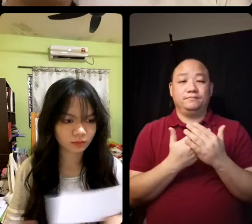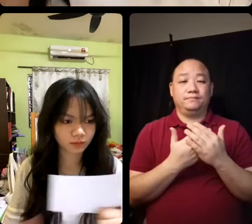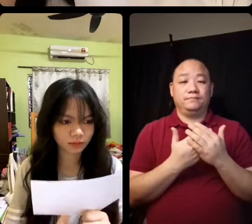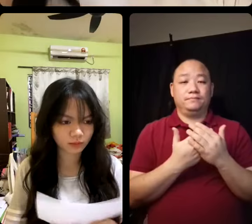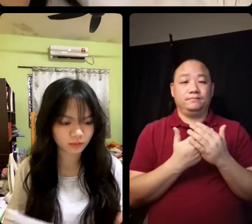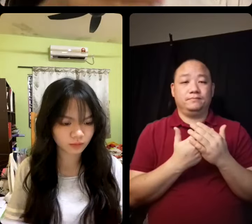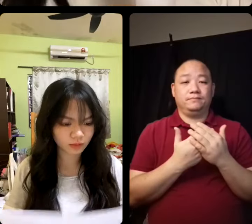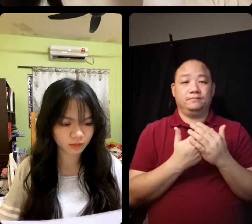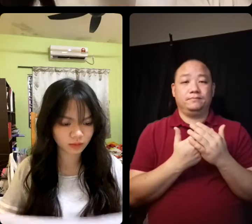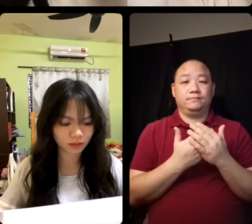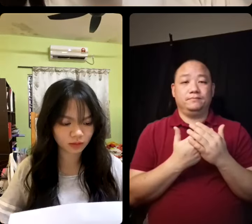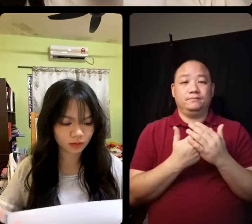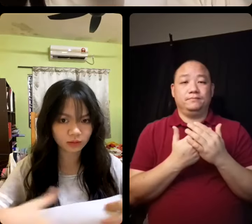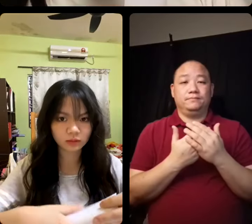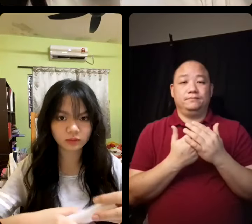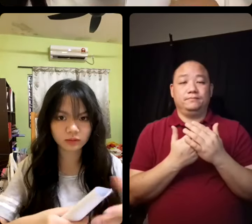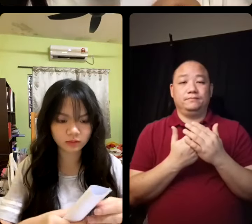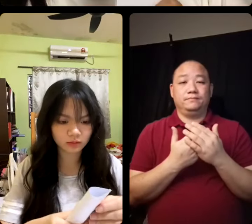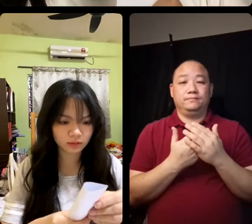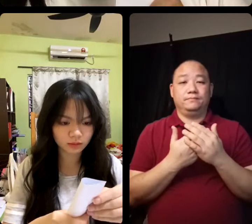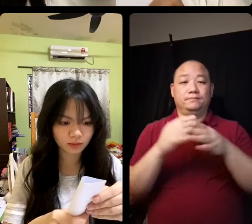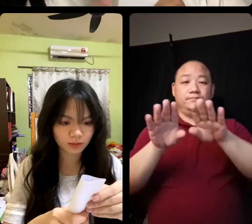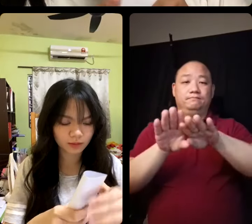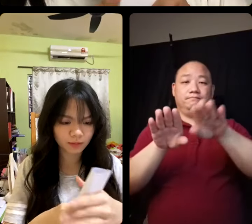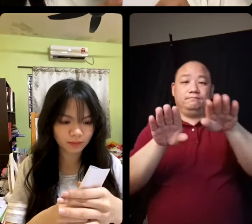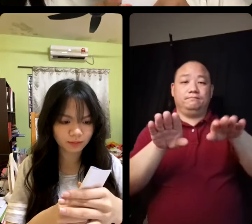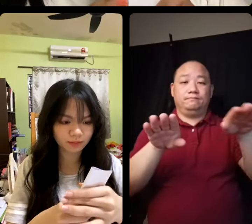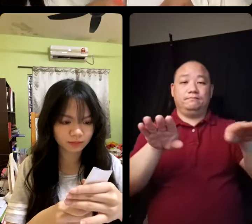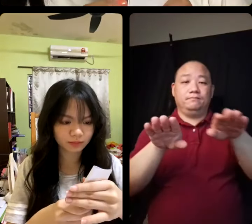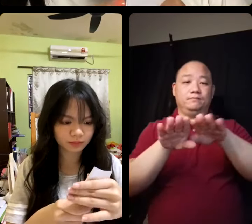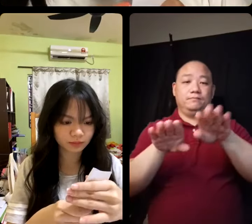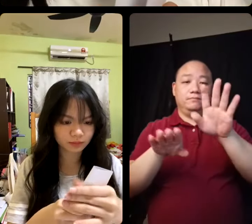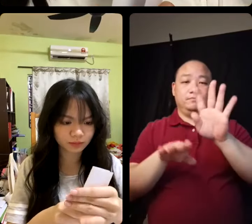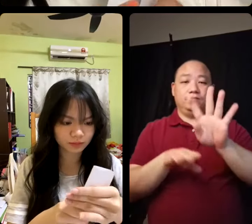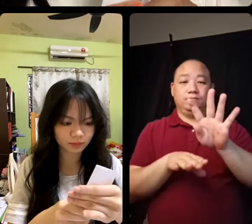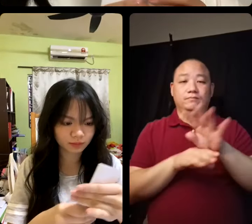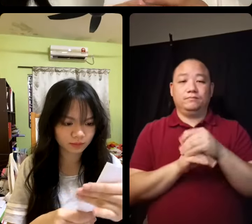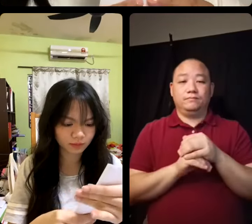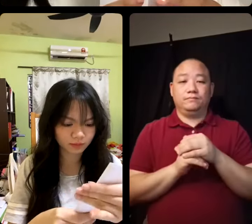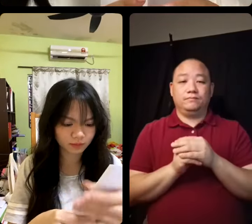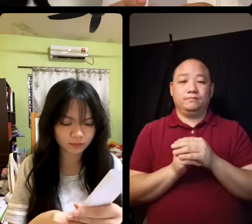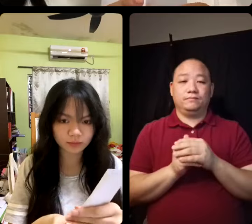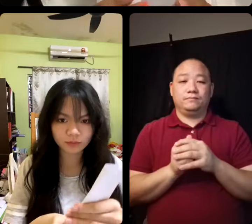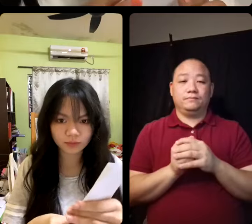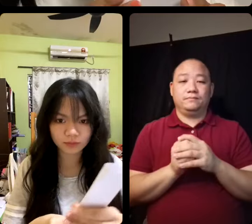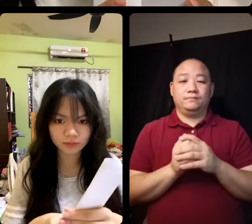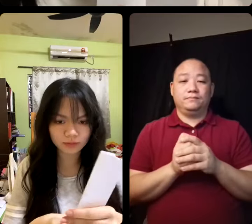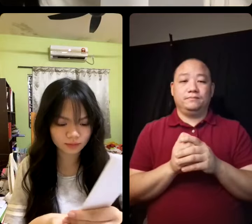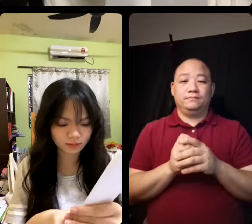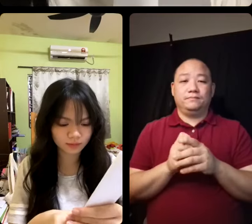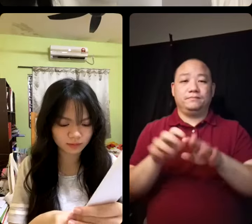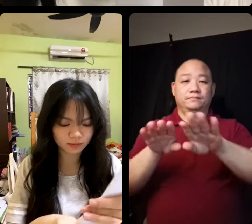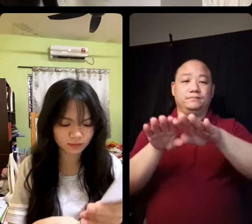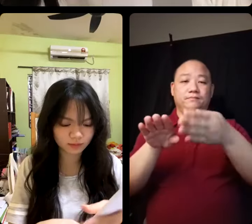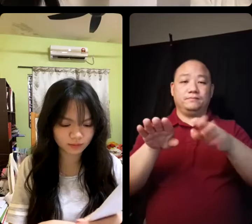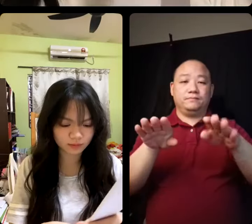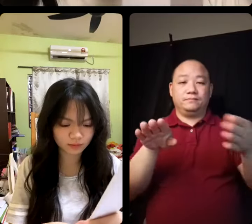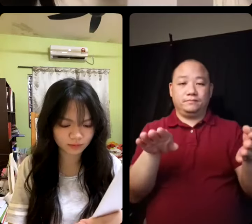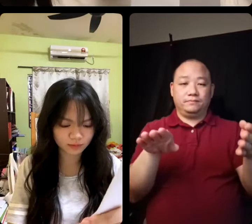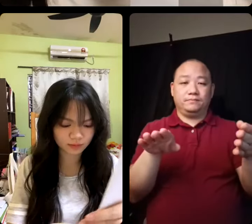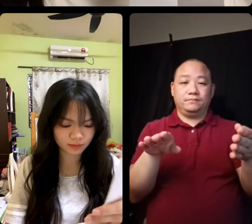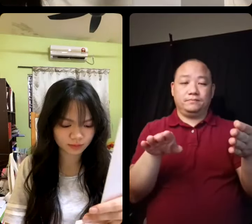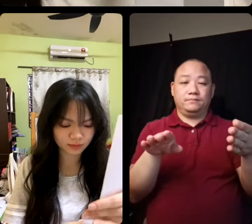into 4. Alright. So yes, sediakan kertas, glue dengan pembaris. Dan kita akan